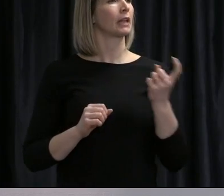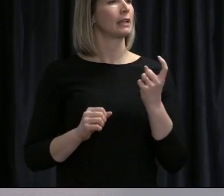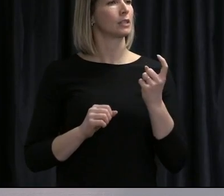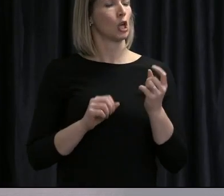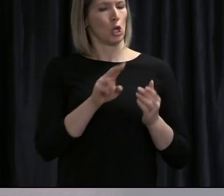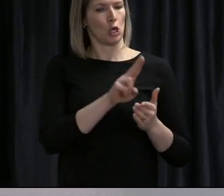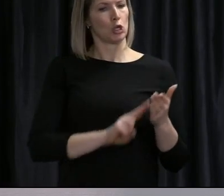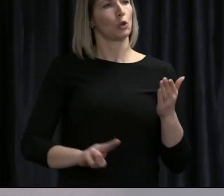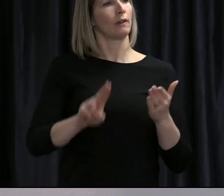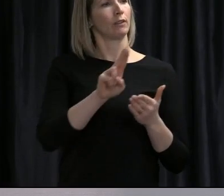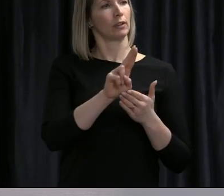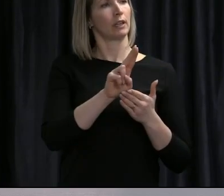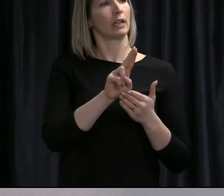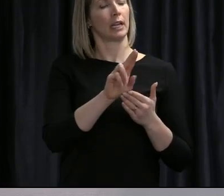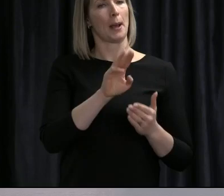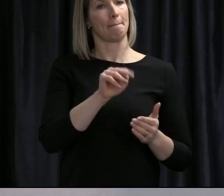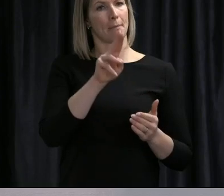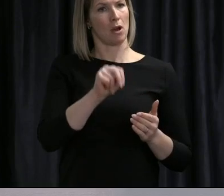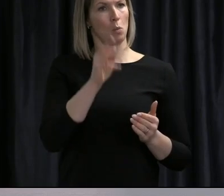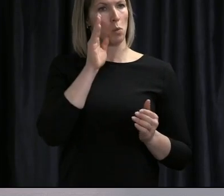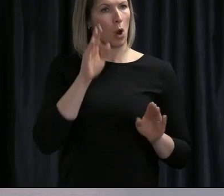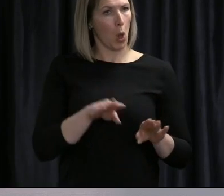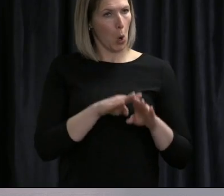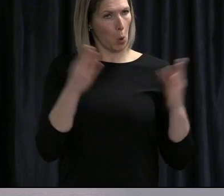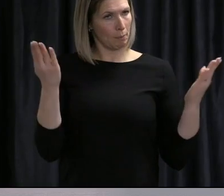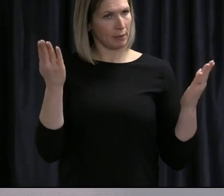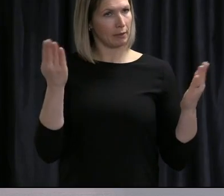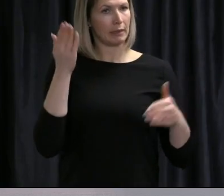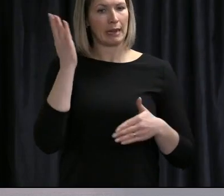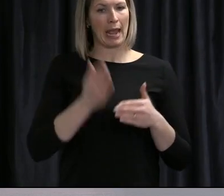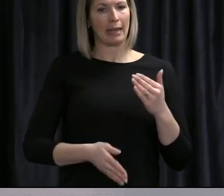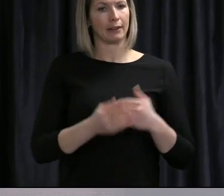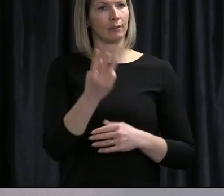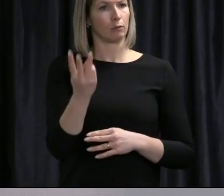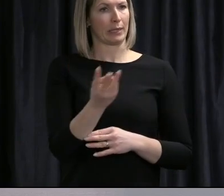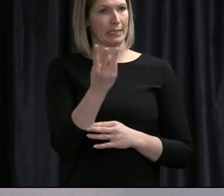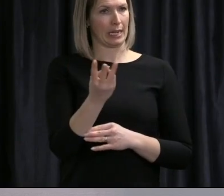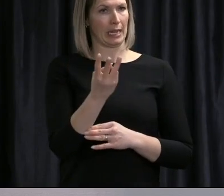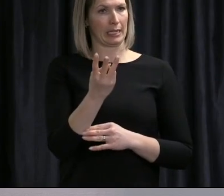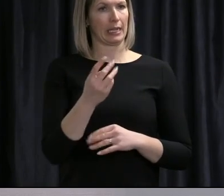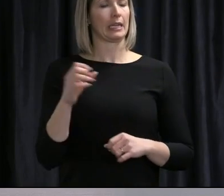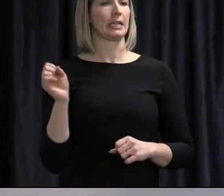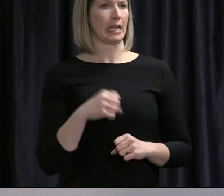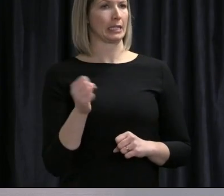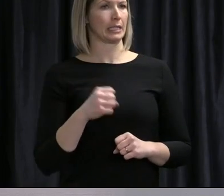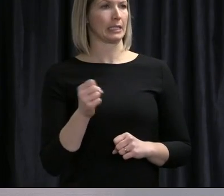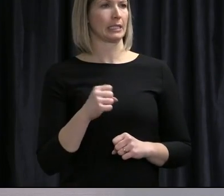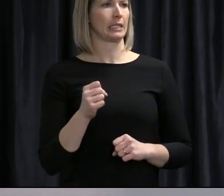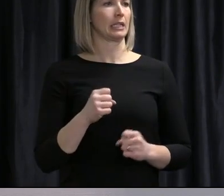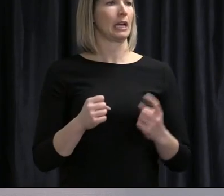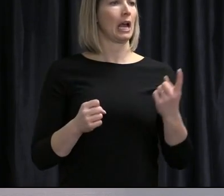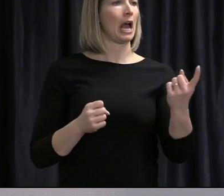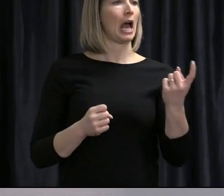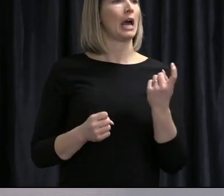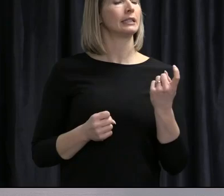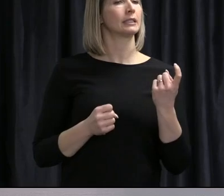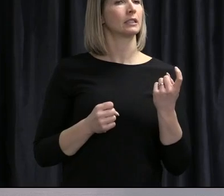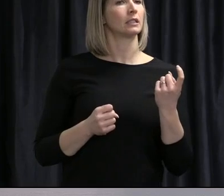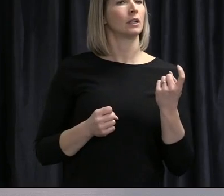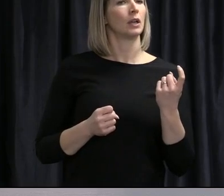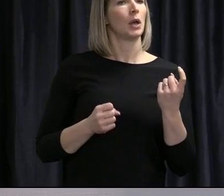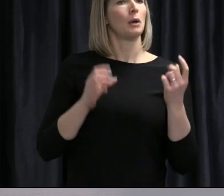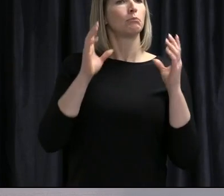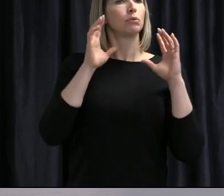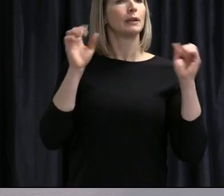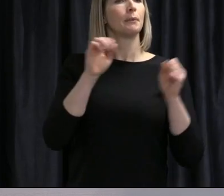until end of classes on Wednesday evening, despite this announcement with the rest today? Yes. Okay. Premier, there's been a fair amount of criticism of